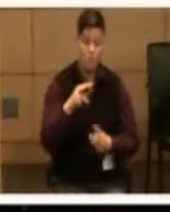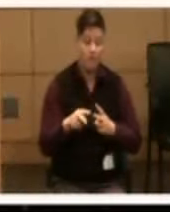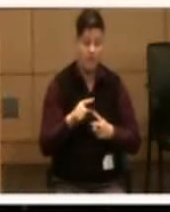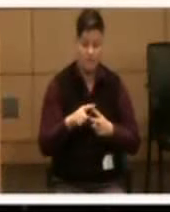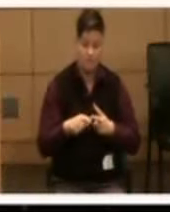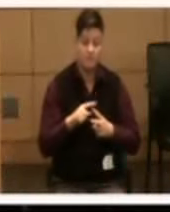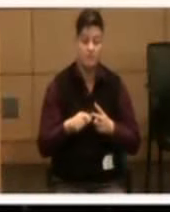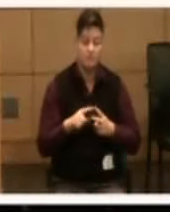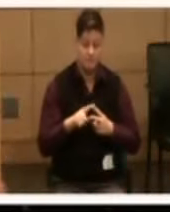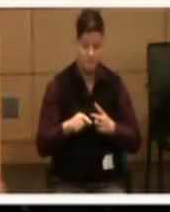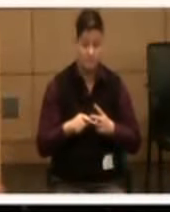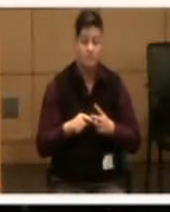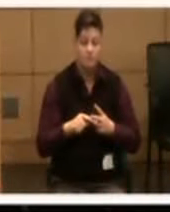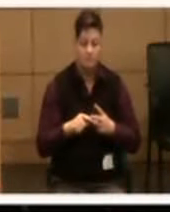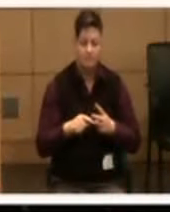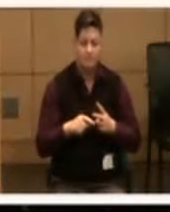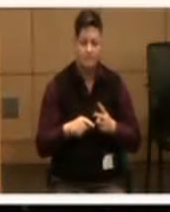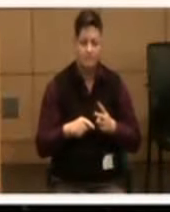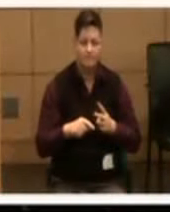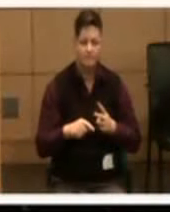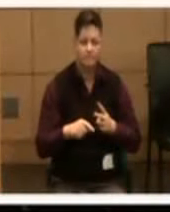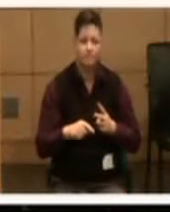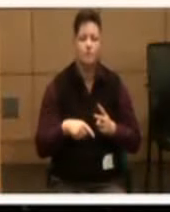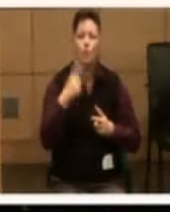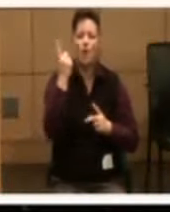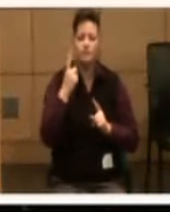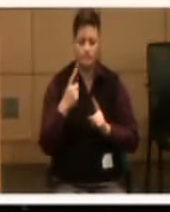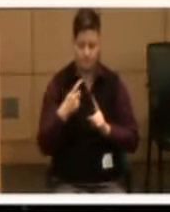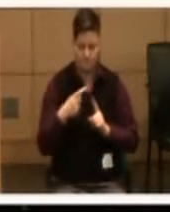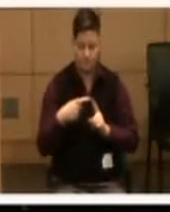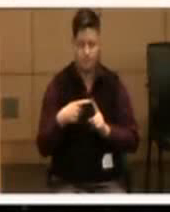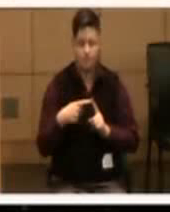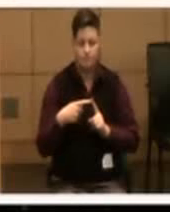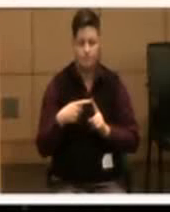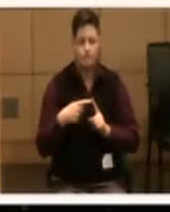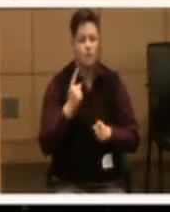I'm thinking of a couple different things here. One being,